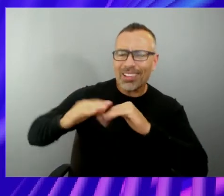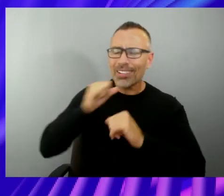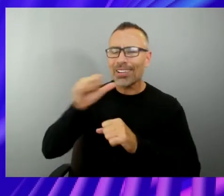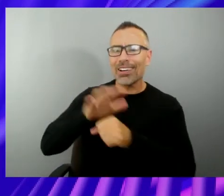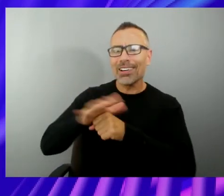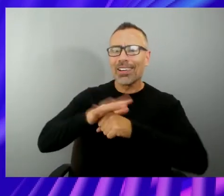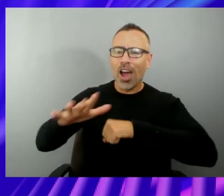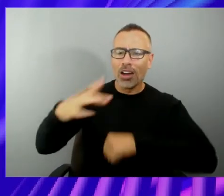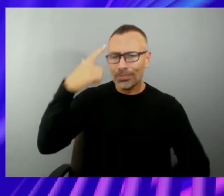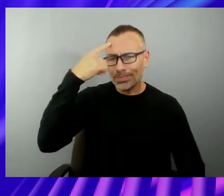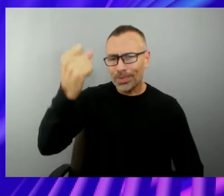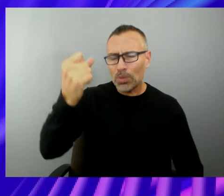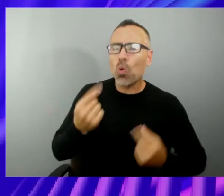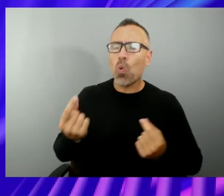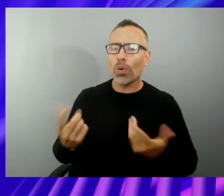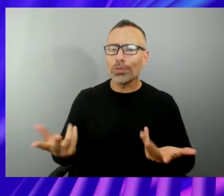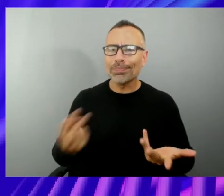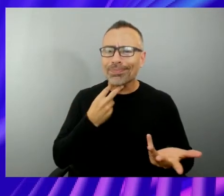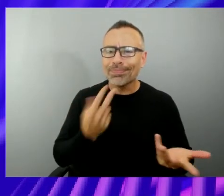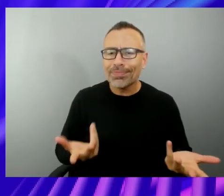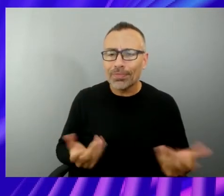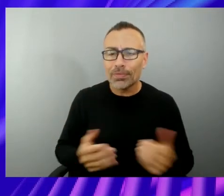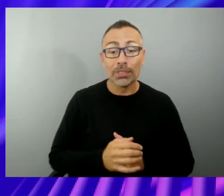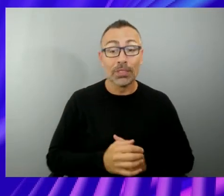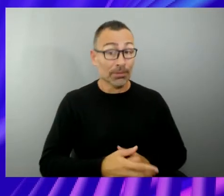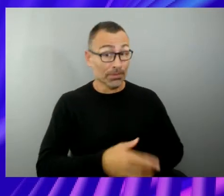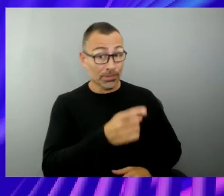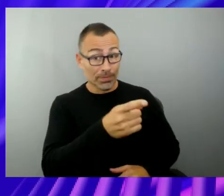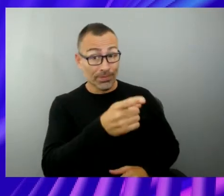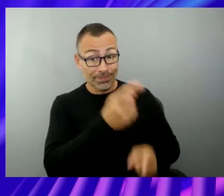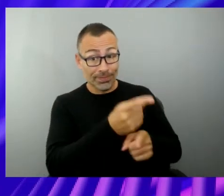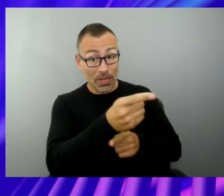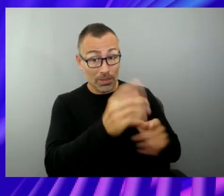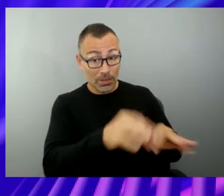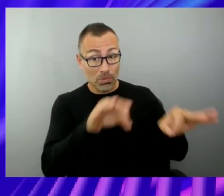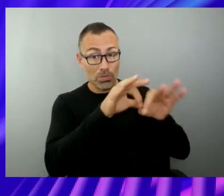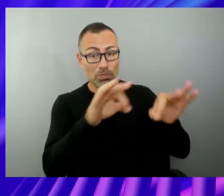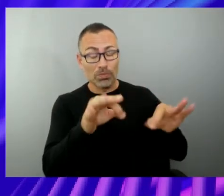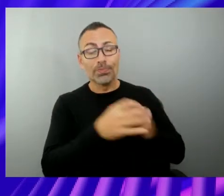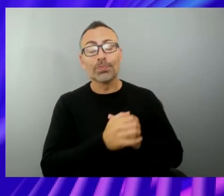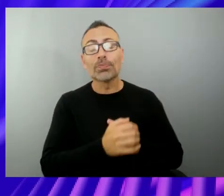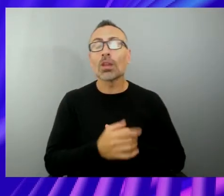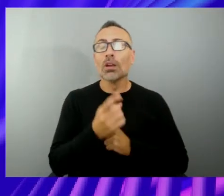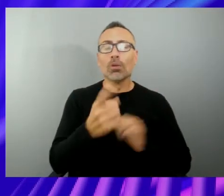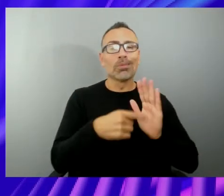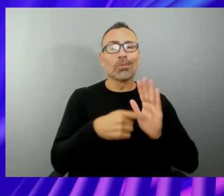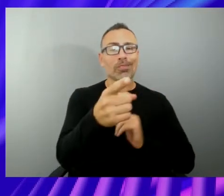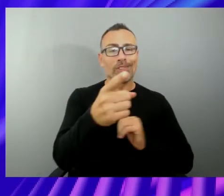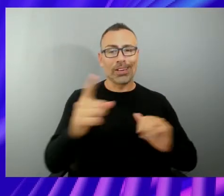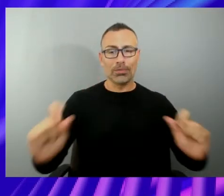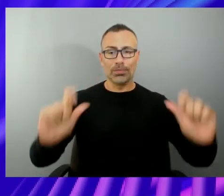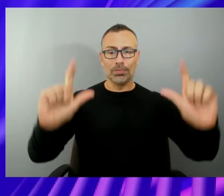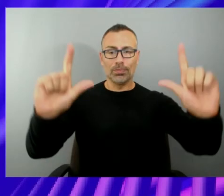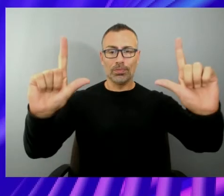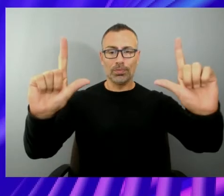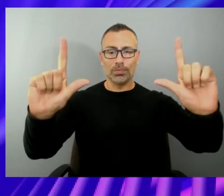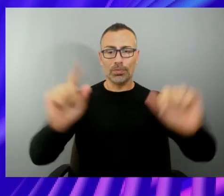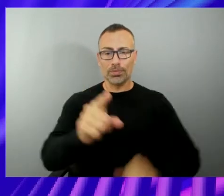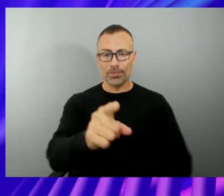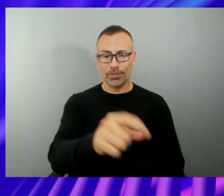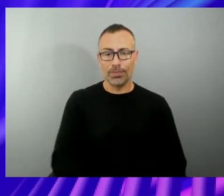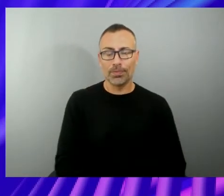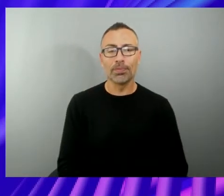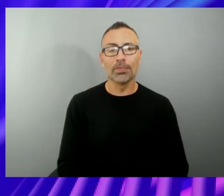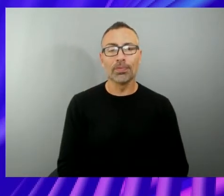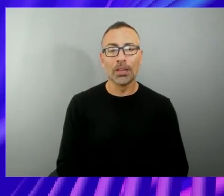Yes, absolutely. That's very important. So what I'm showing currently on the screen is that that's called pipeline